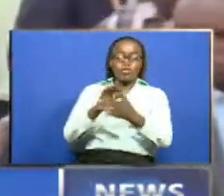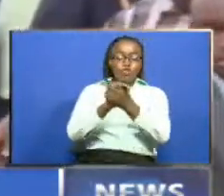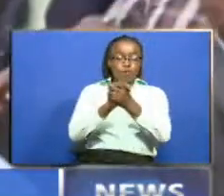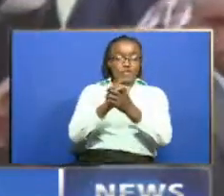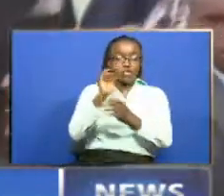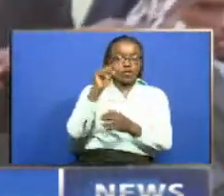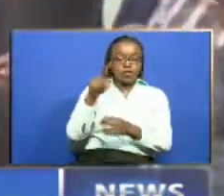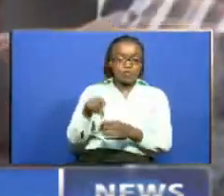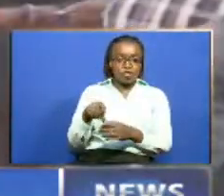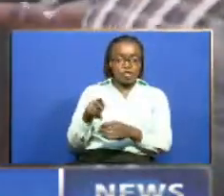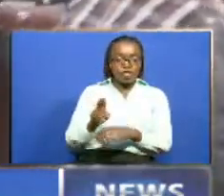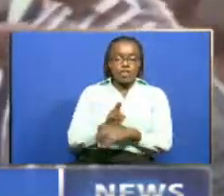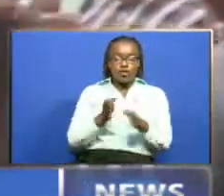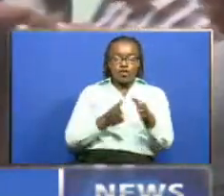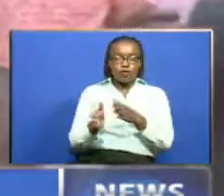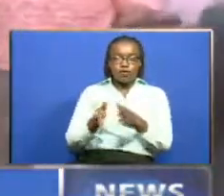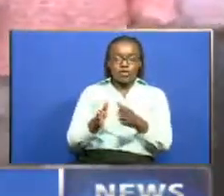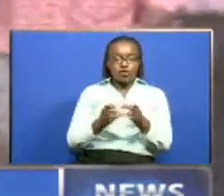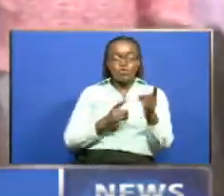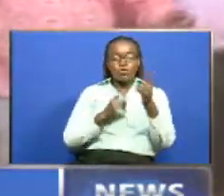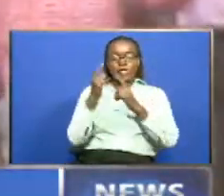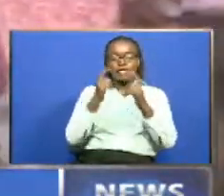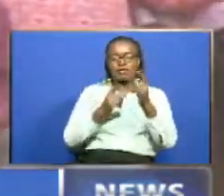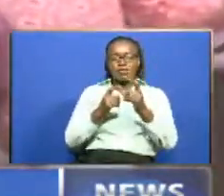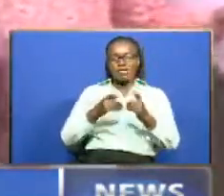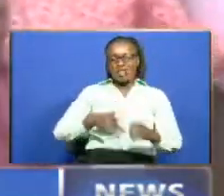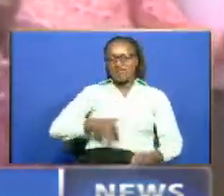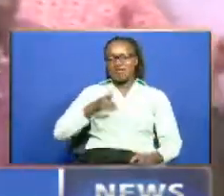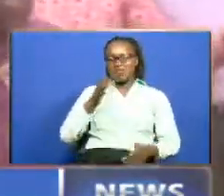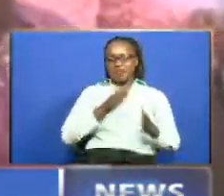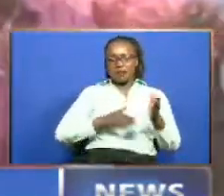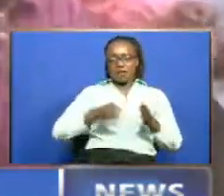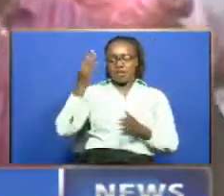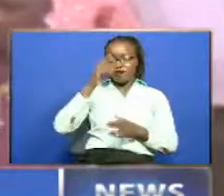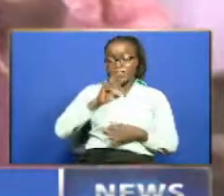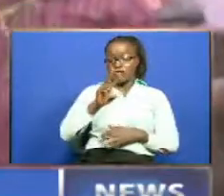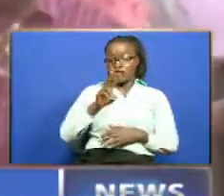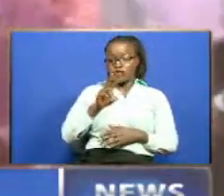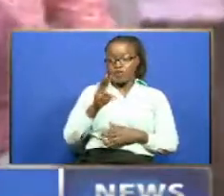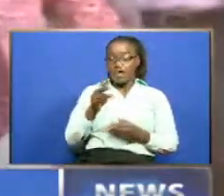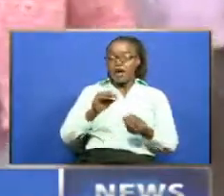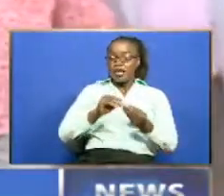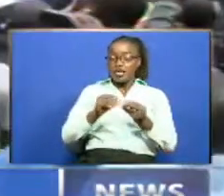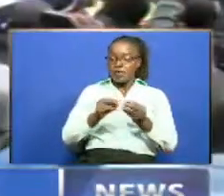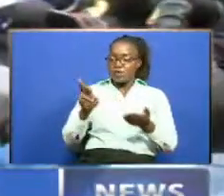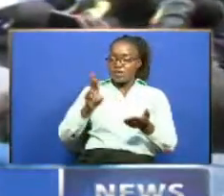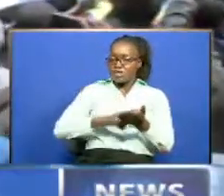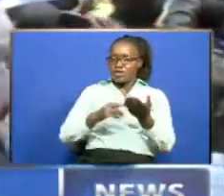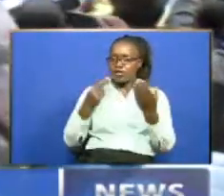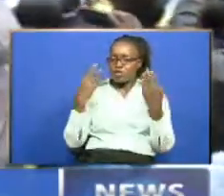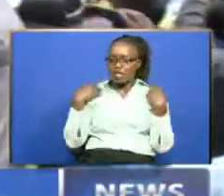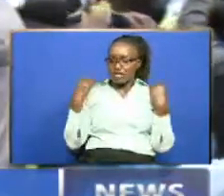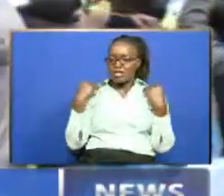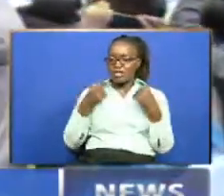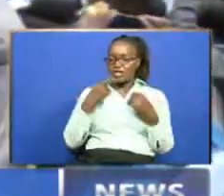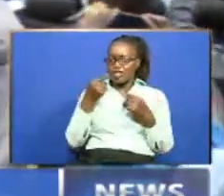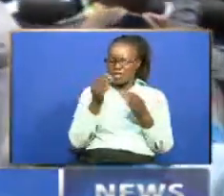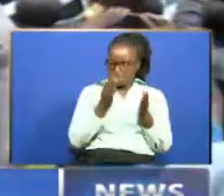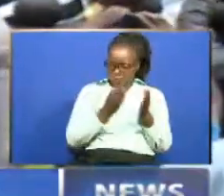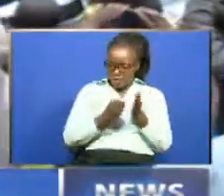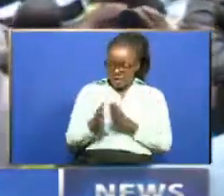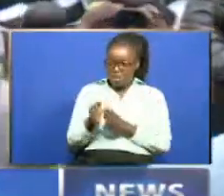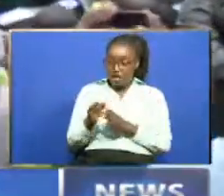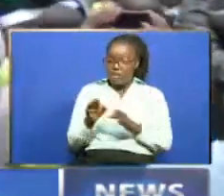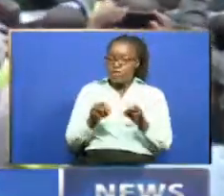the opportunity to express their reservations over the planned Phase 2 Huduma number registration exercise, claiming that there is a scheme to